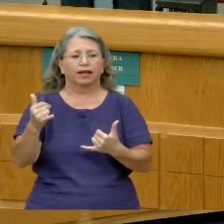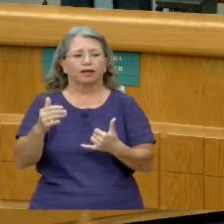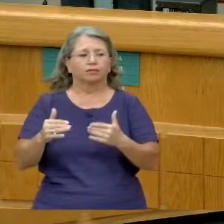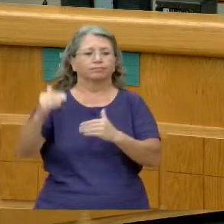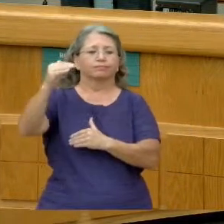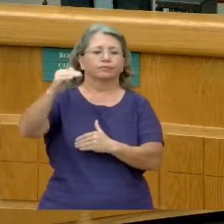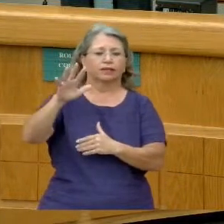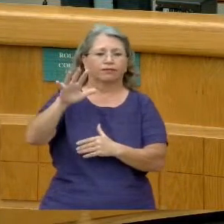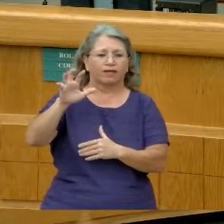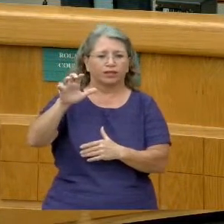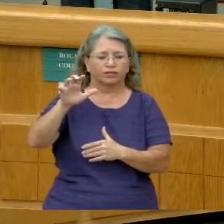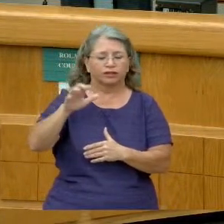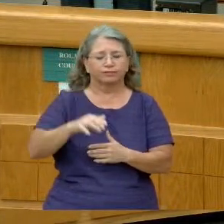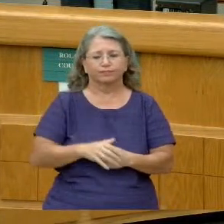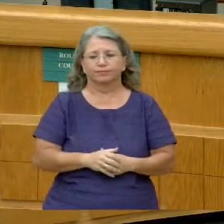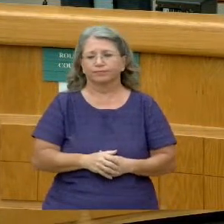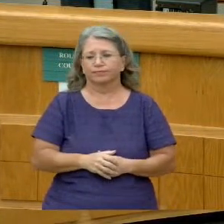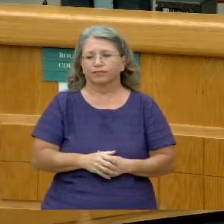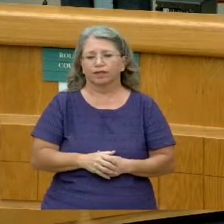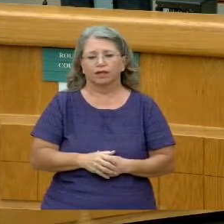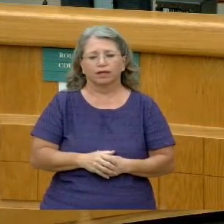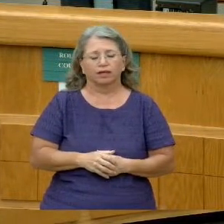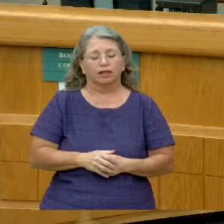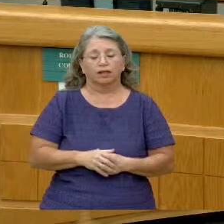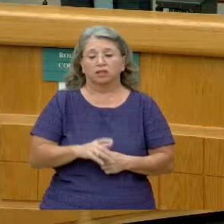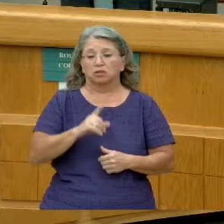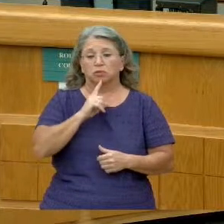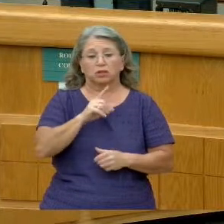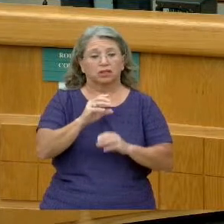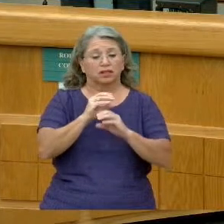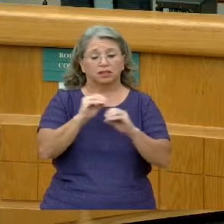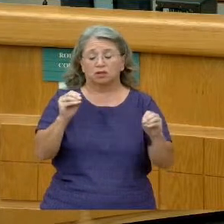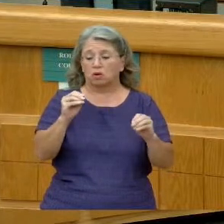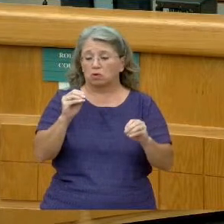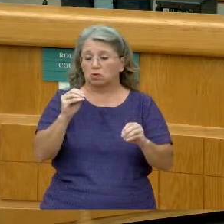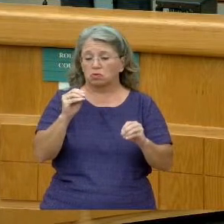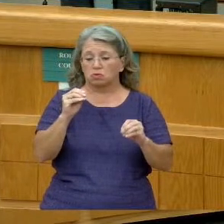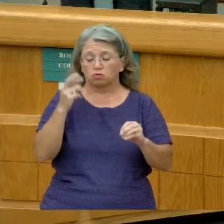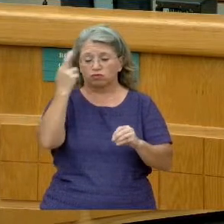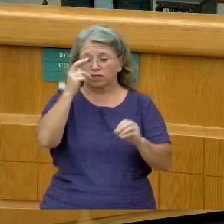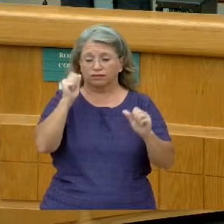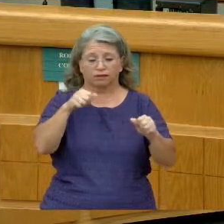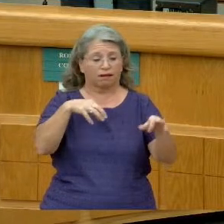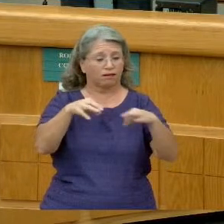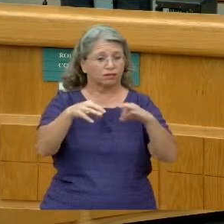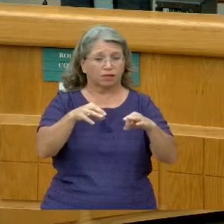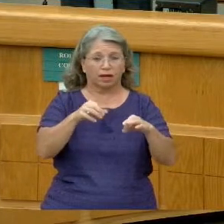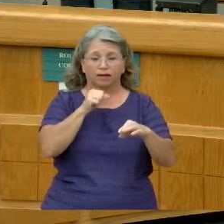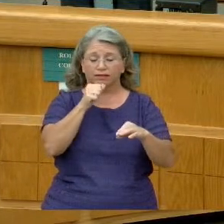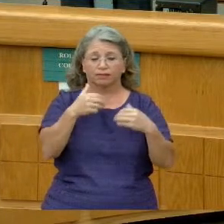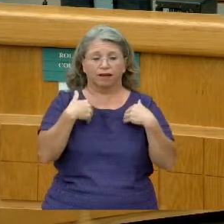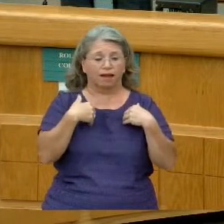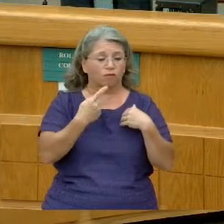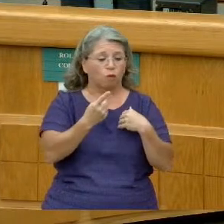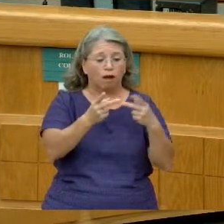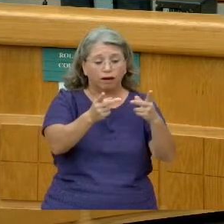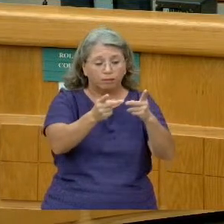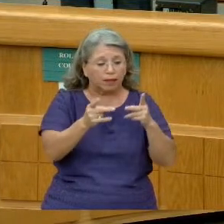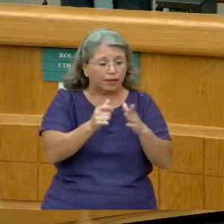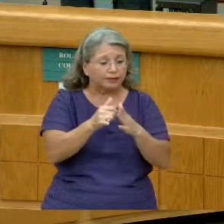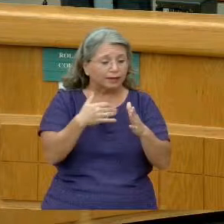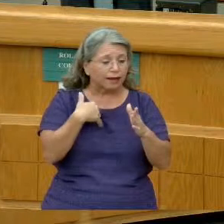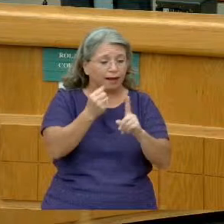today. There's really no contributing factor. There was no outbreak area per se. The number of tests